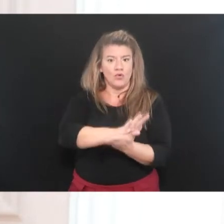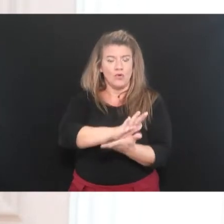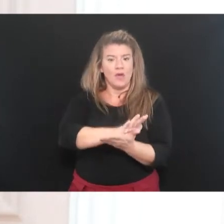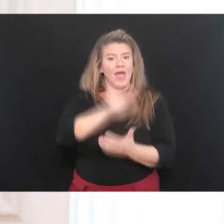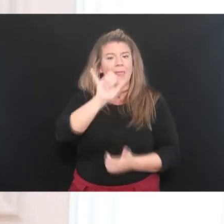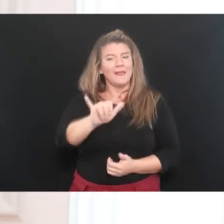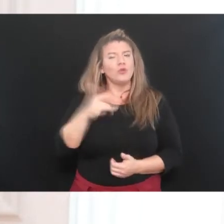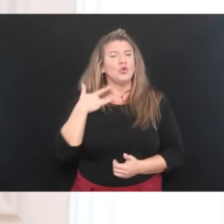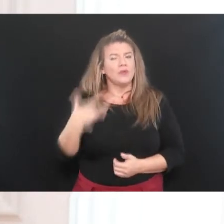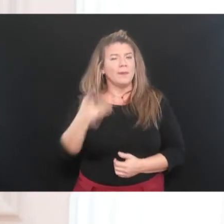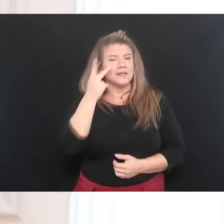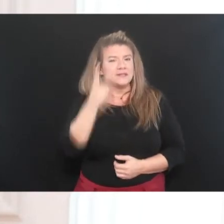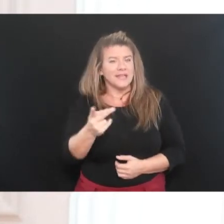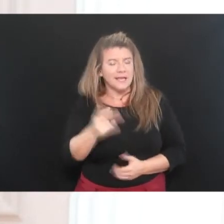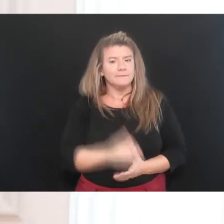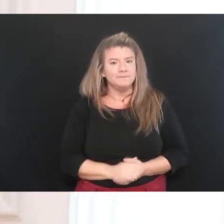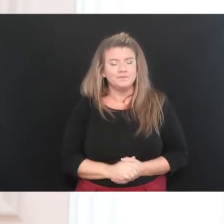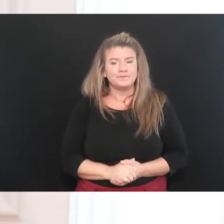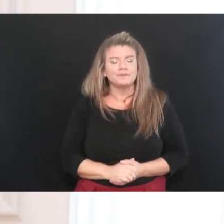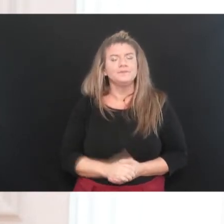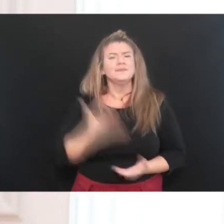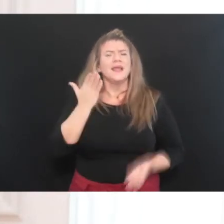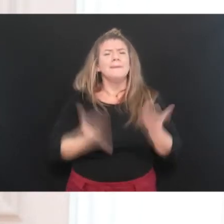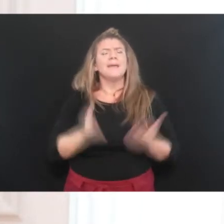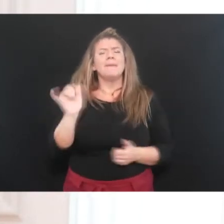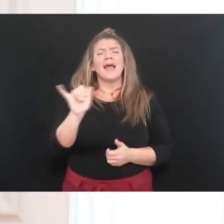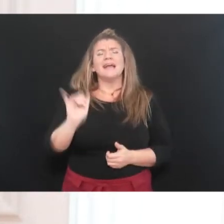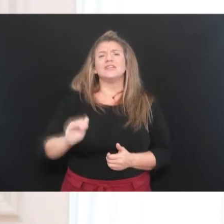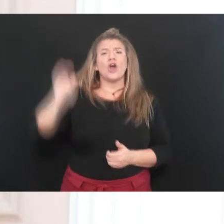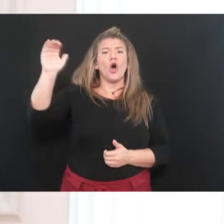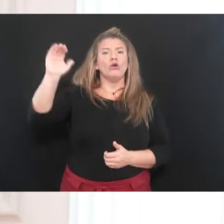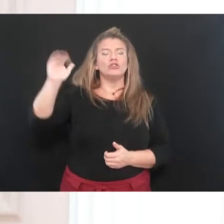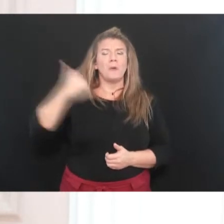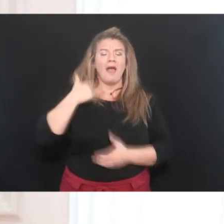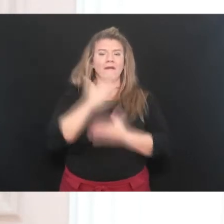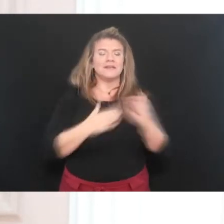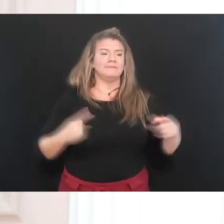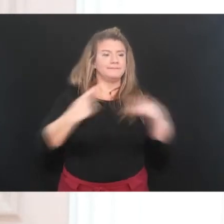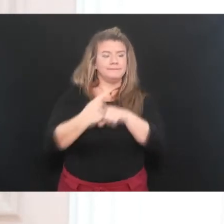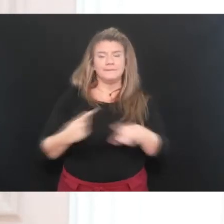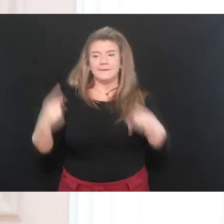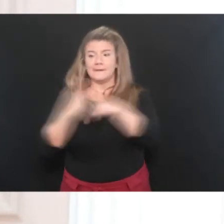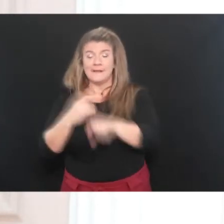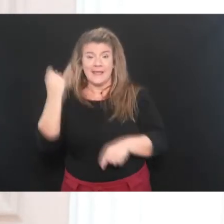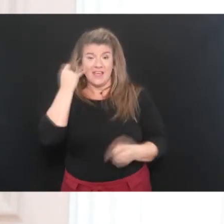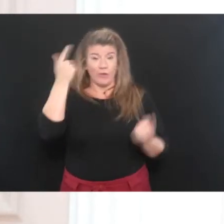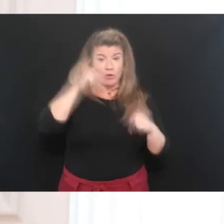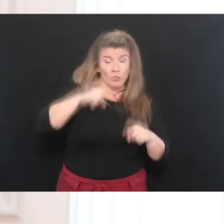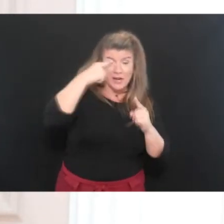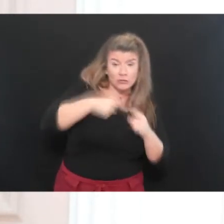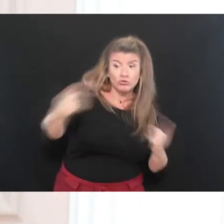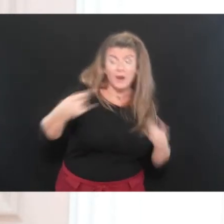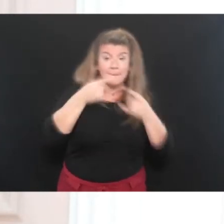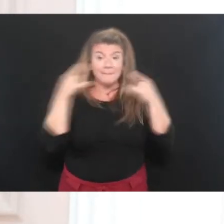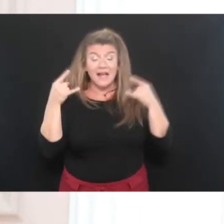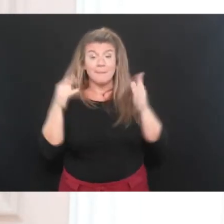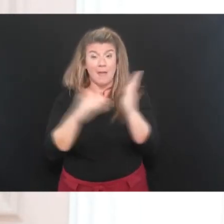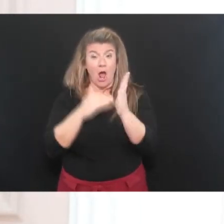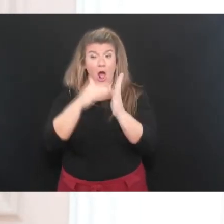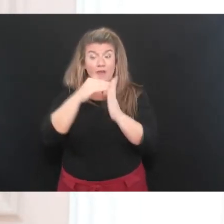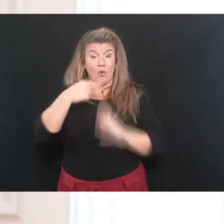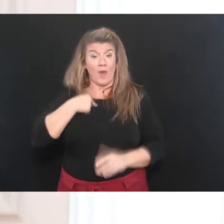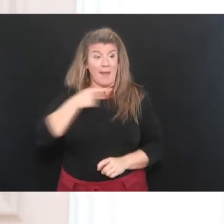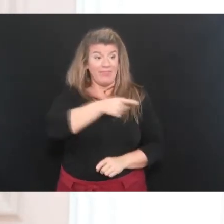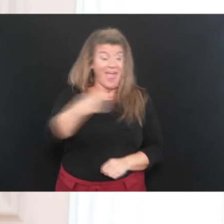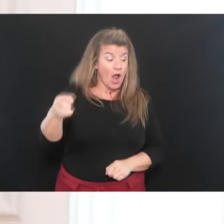see, is that we may, as adults, have some controversy over we agree or disagree with masks, but I think oftentimes when I'm out there, what I